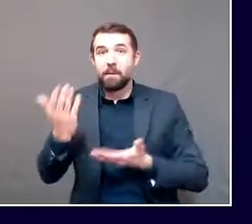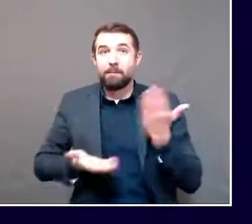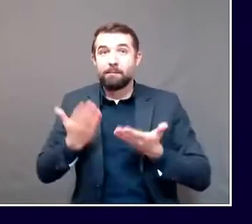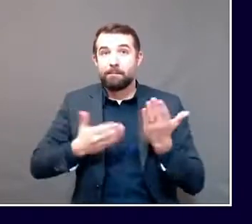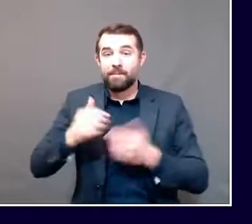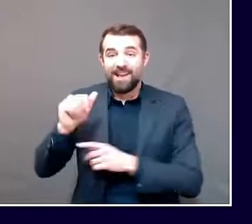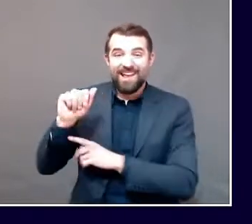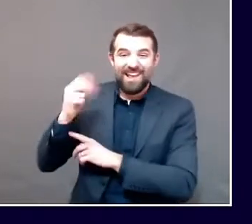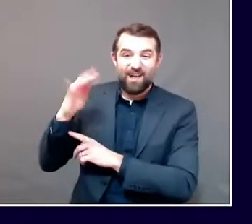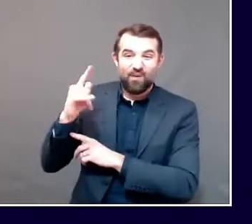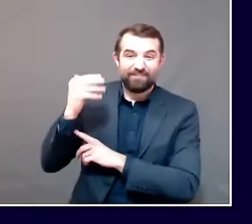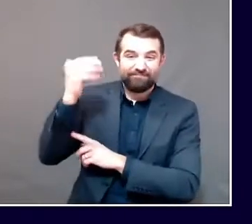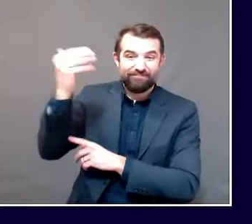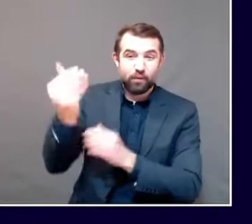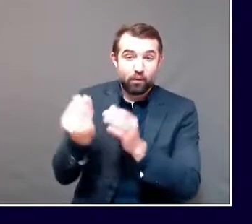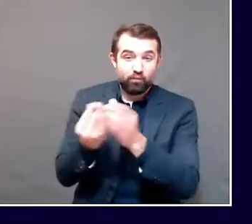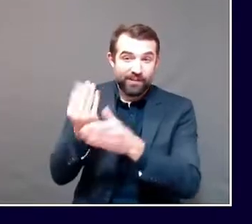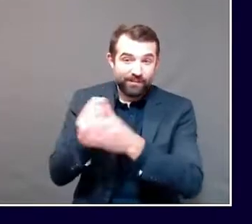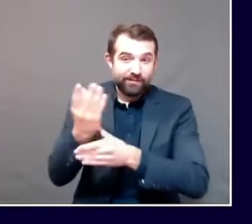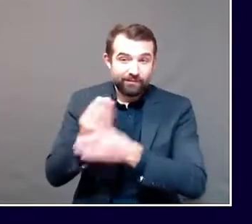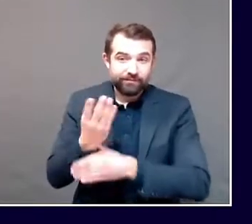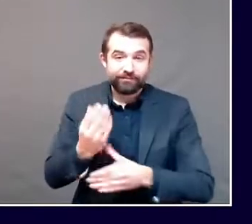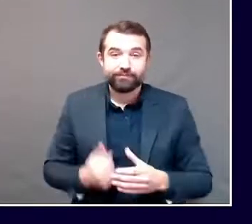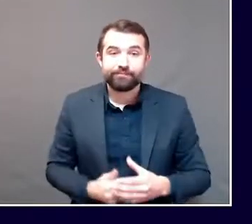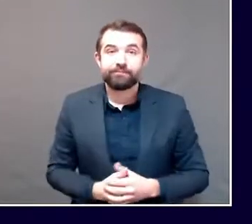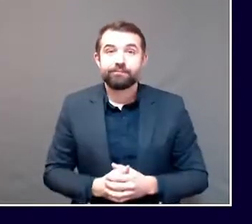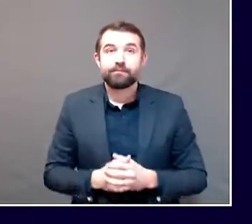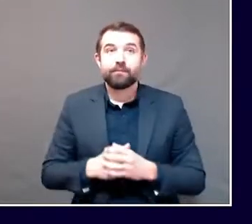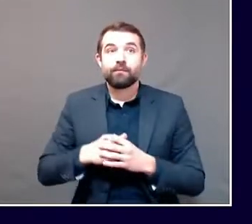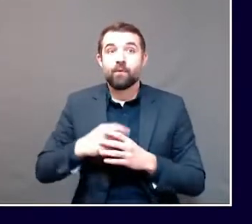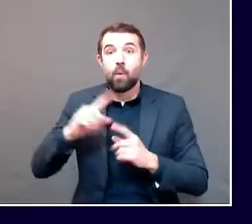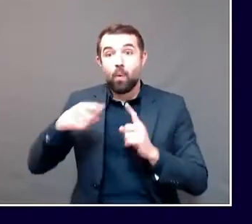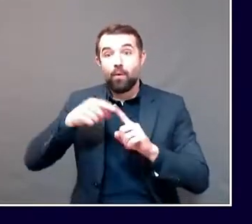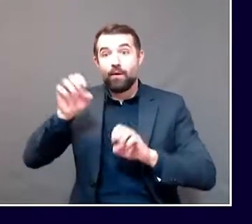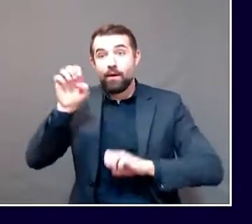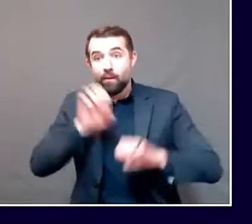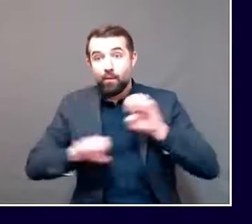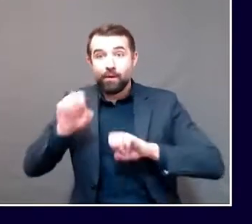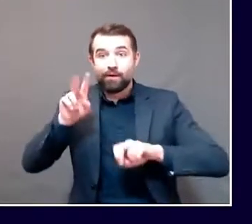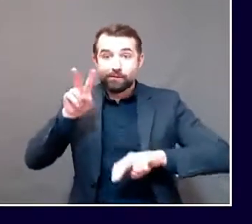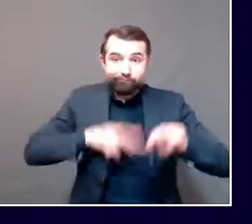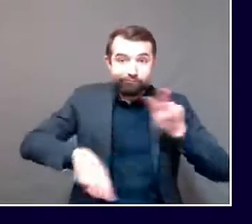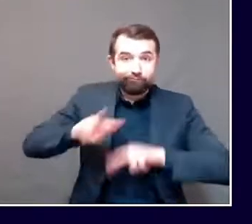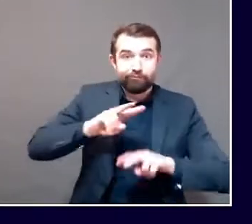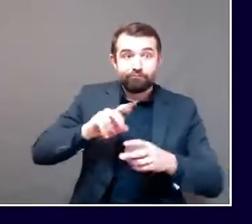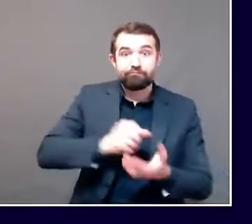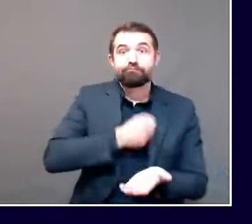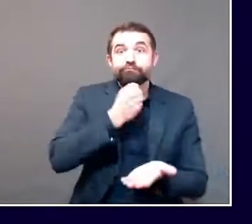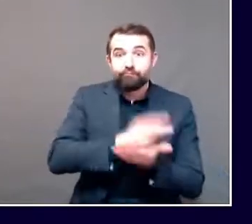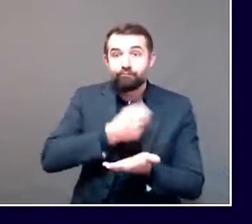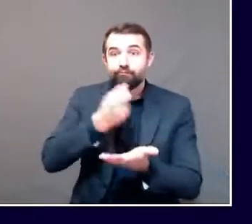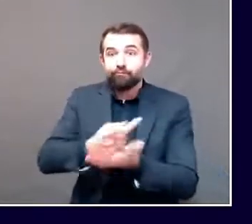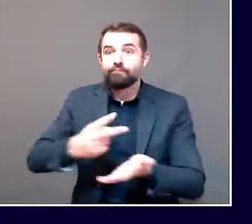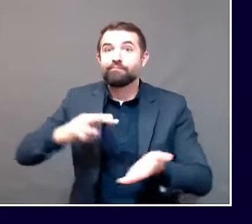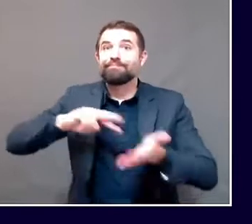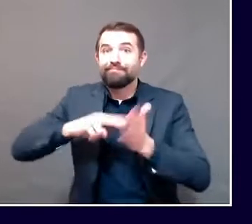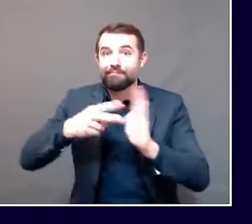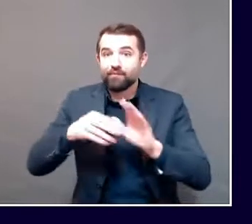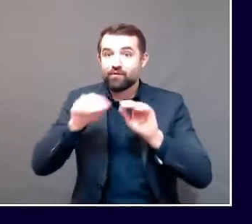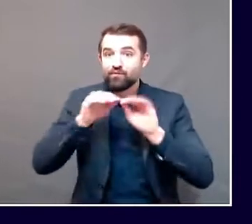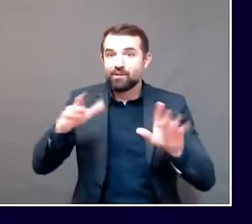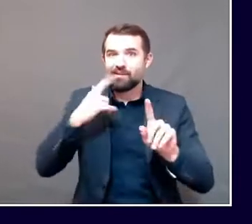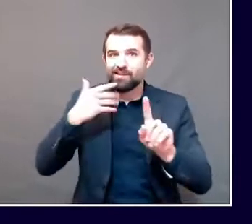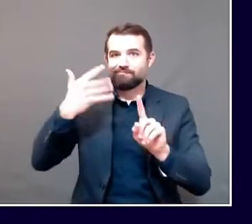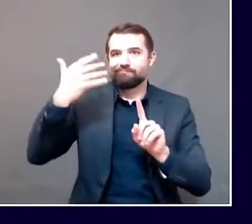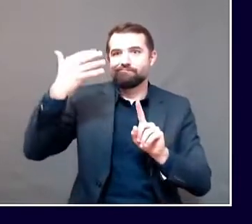gets evaluated and even potentially authorized by the US FDA. I will keep everyone posted if and when